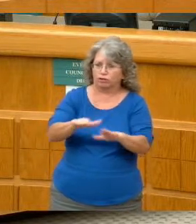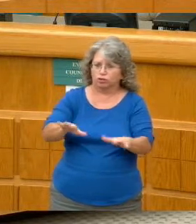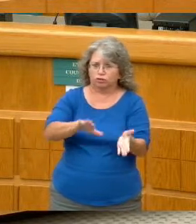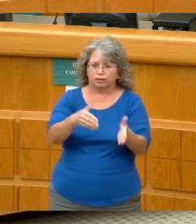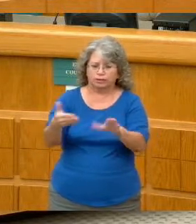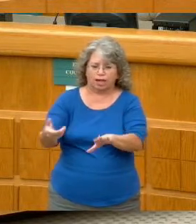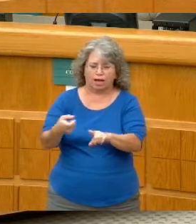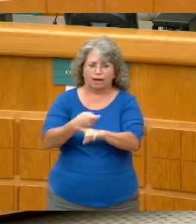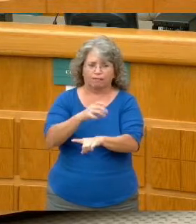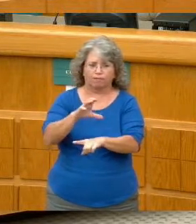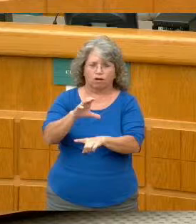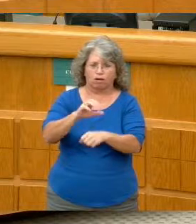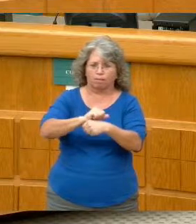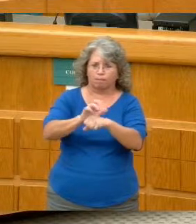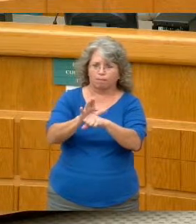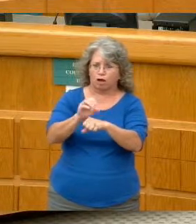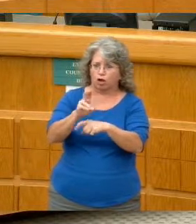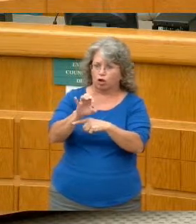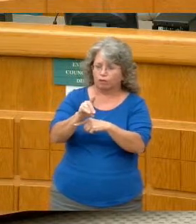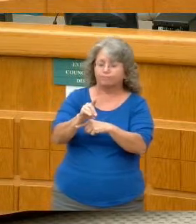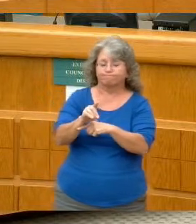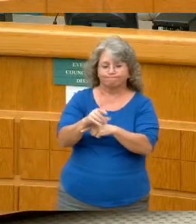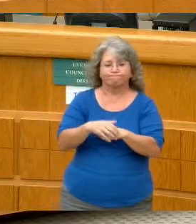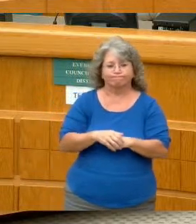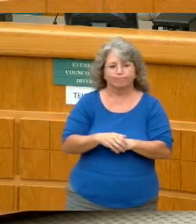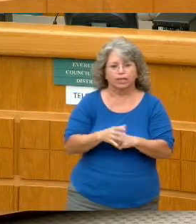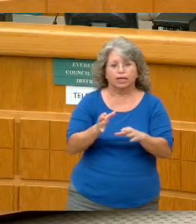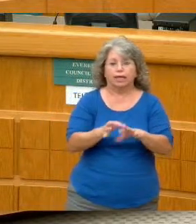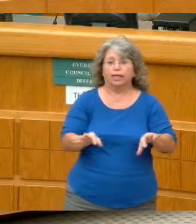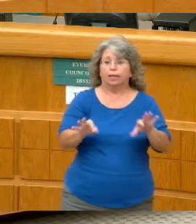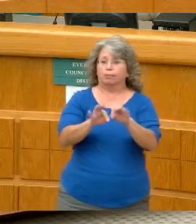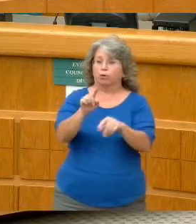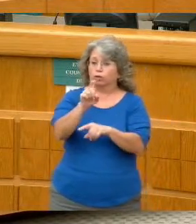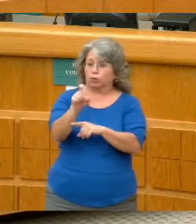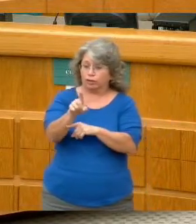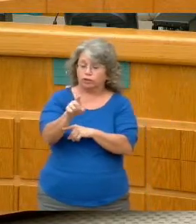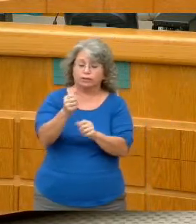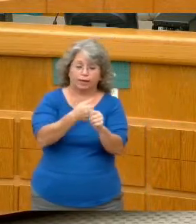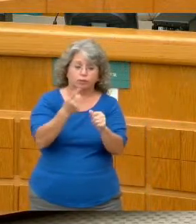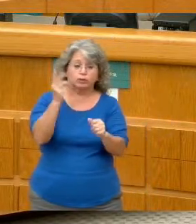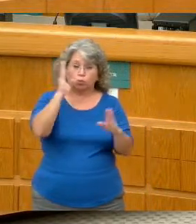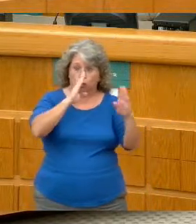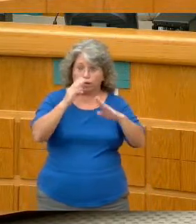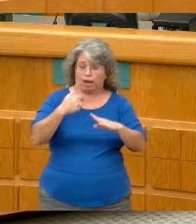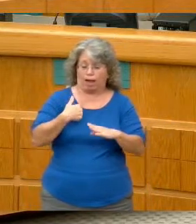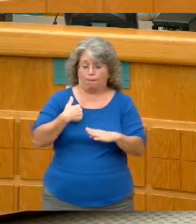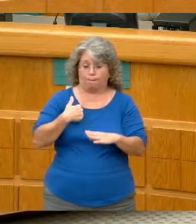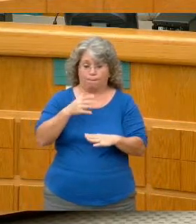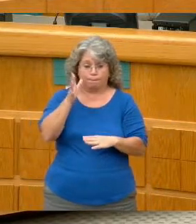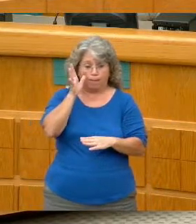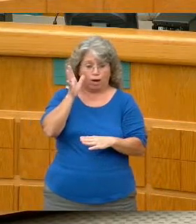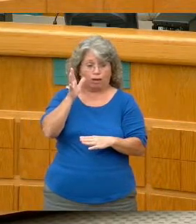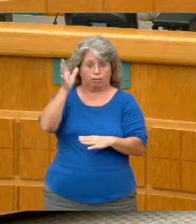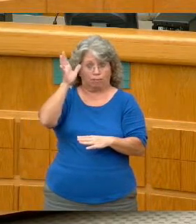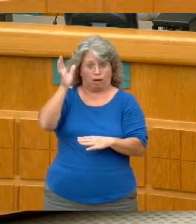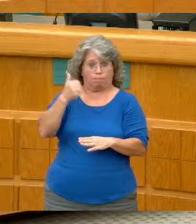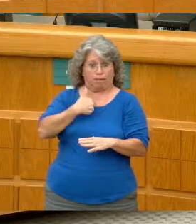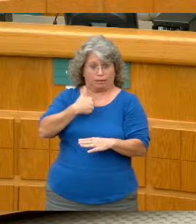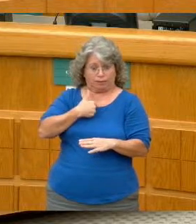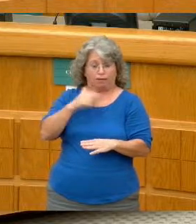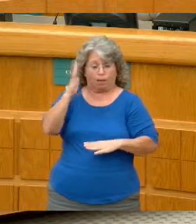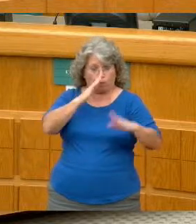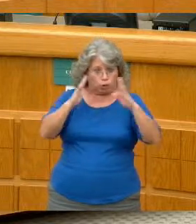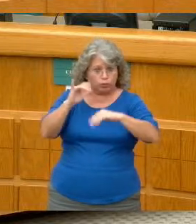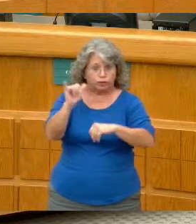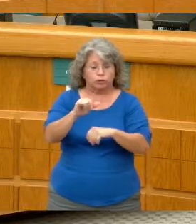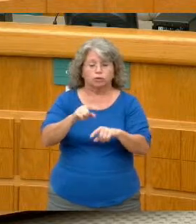COVID-19? Well, this is a very important question. Everybody is worried, and I'm a parent myself. I'm worried too. But again, if